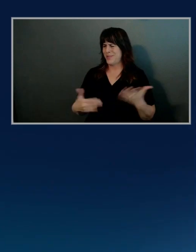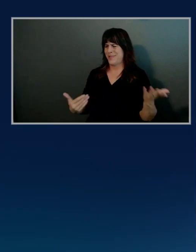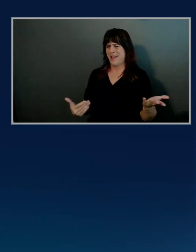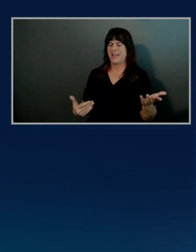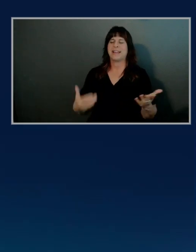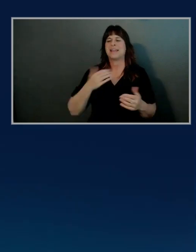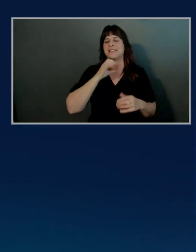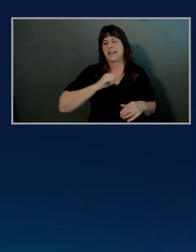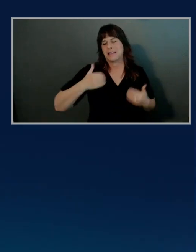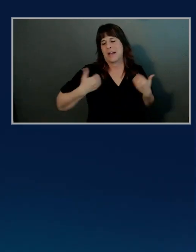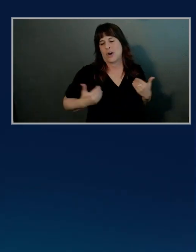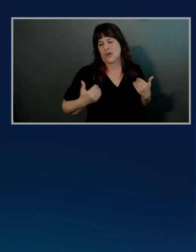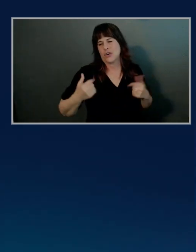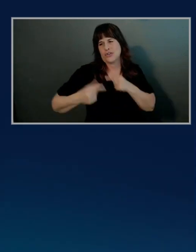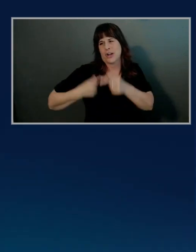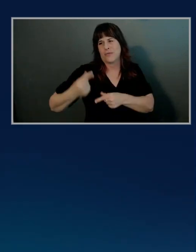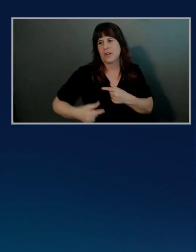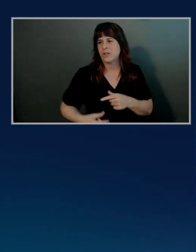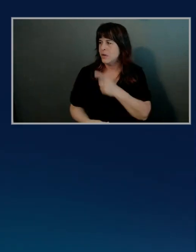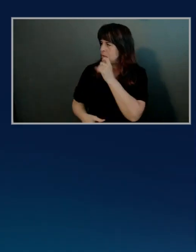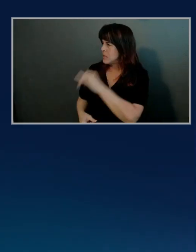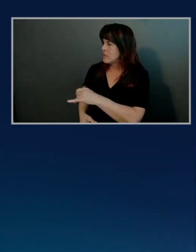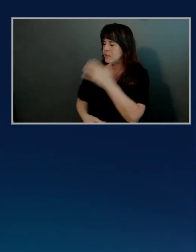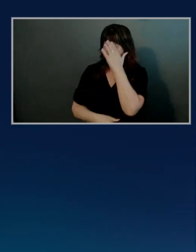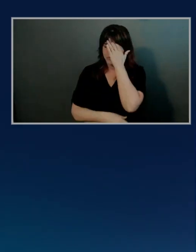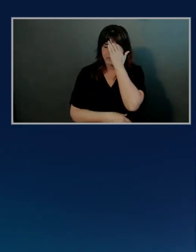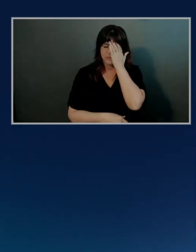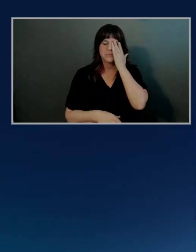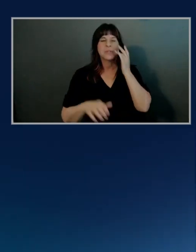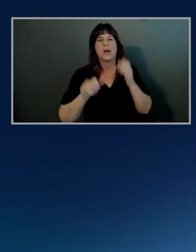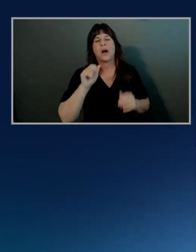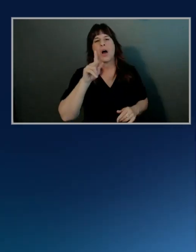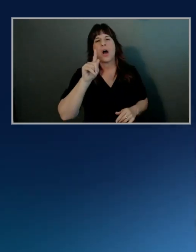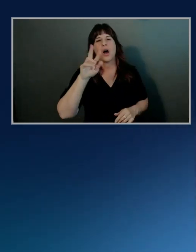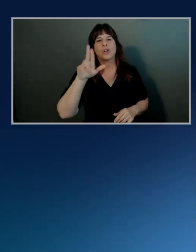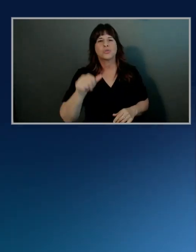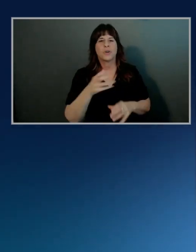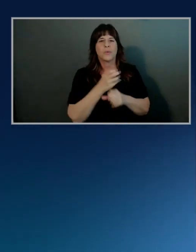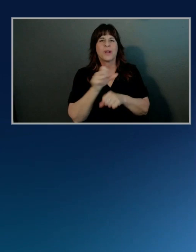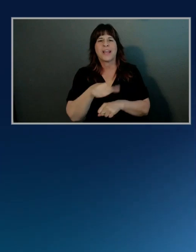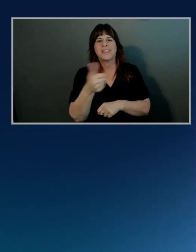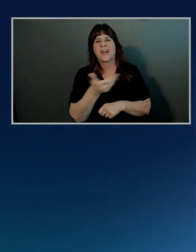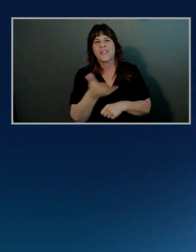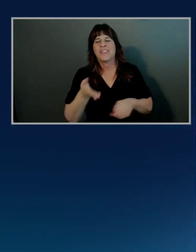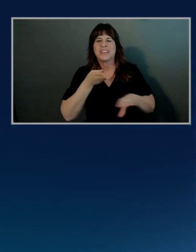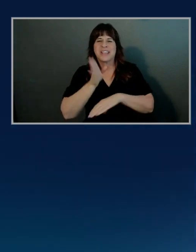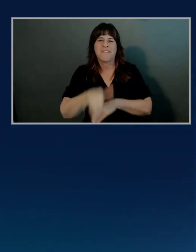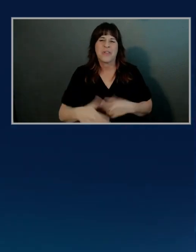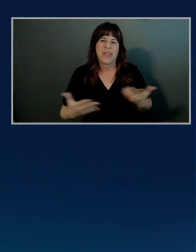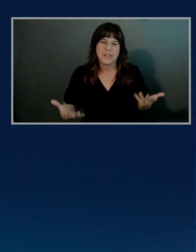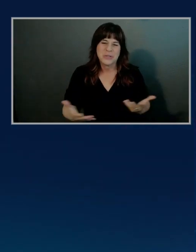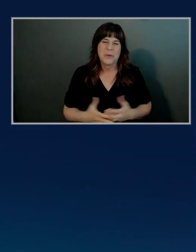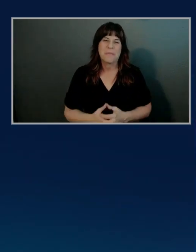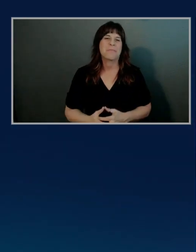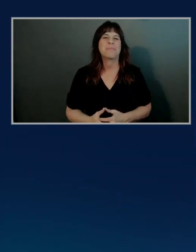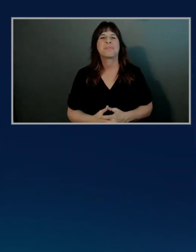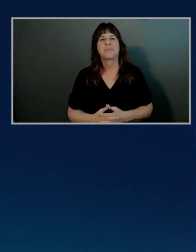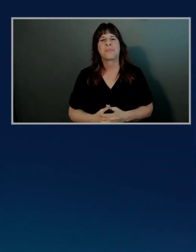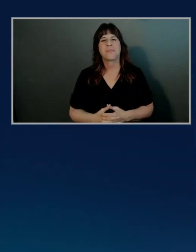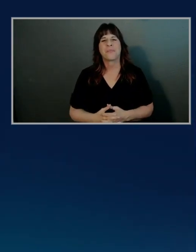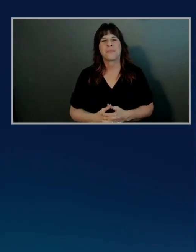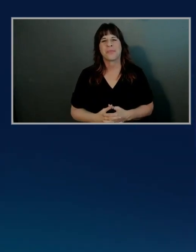that? oh my God, no. you're so young. You see, in Austria, we get all the movies and shows 10 years after, like tucked away in the